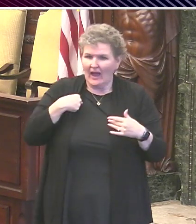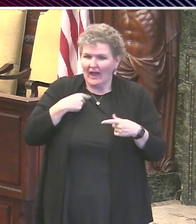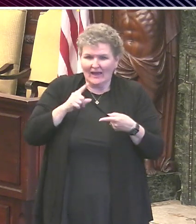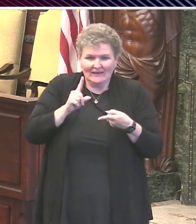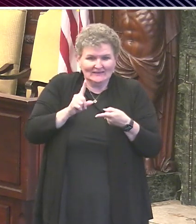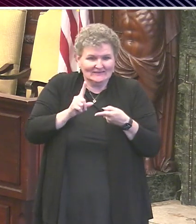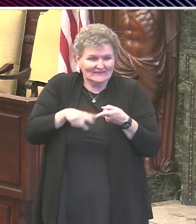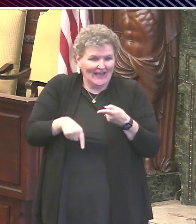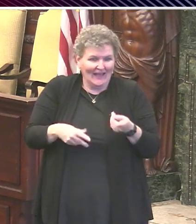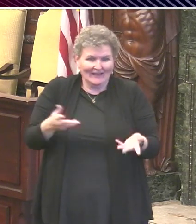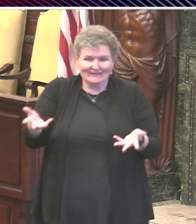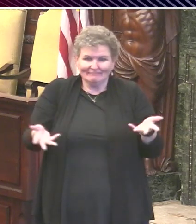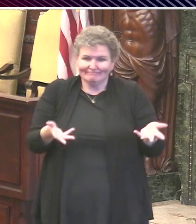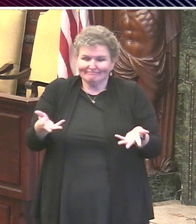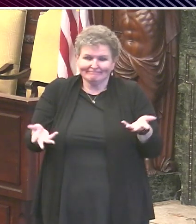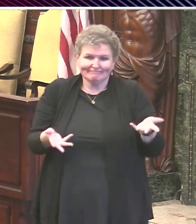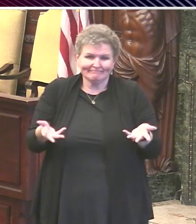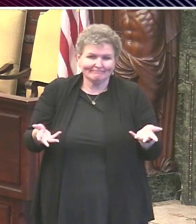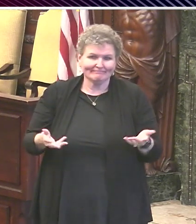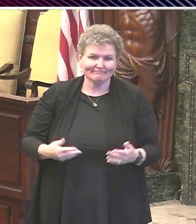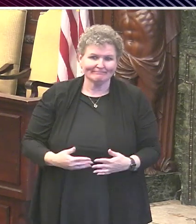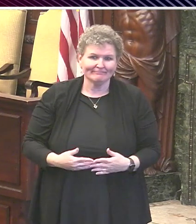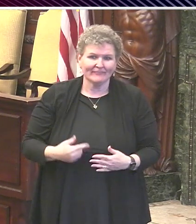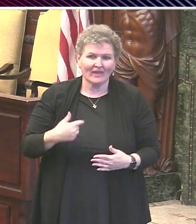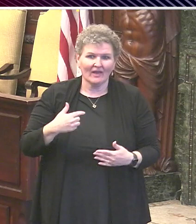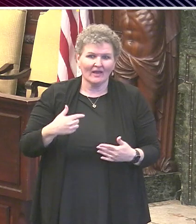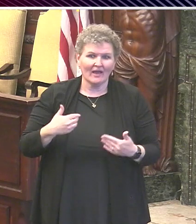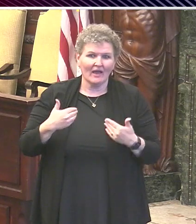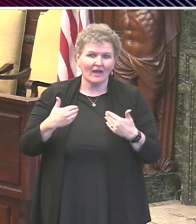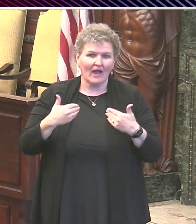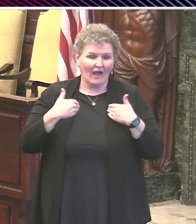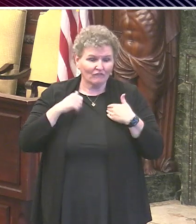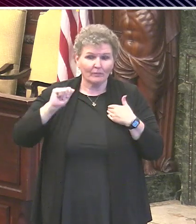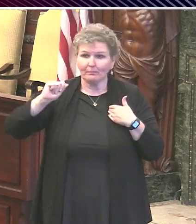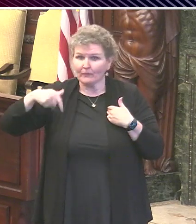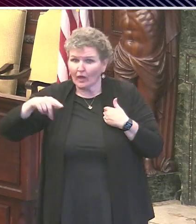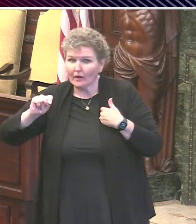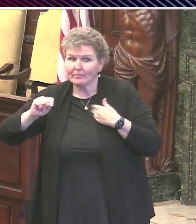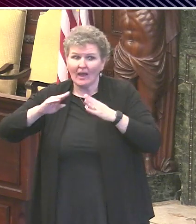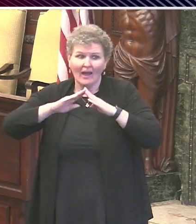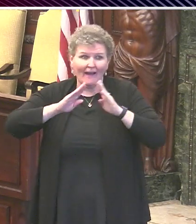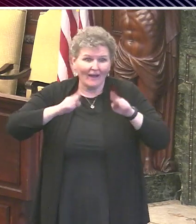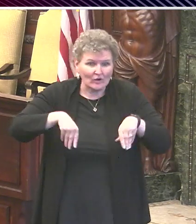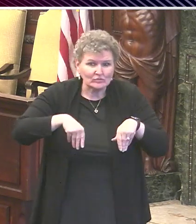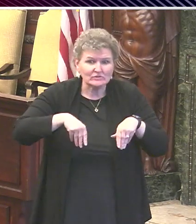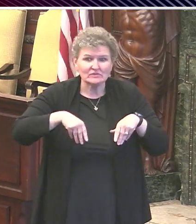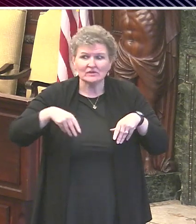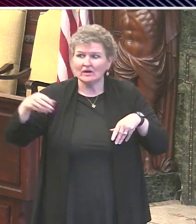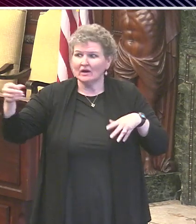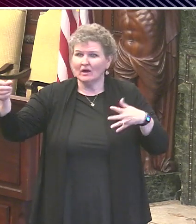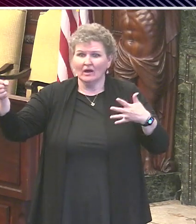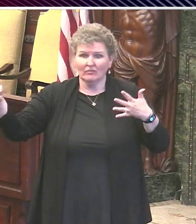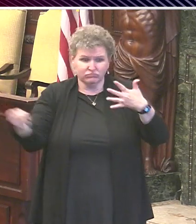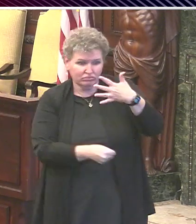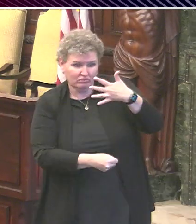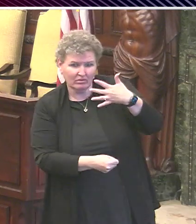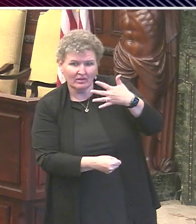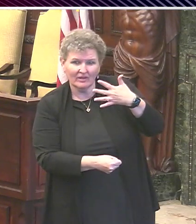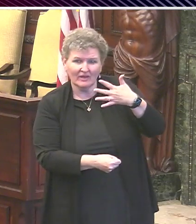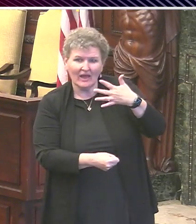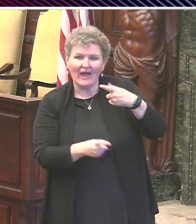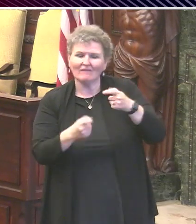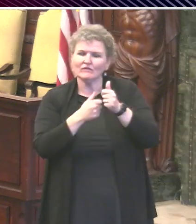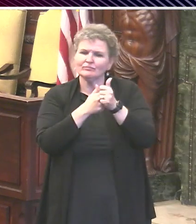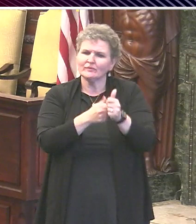simply turn over units without going through the regulatory process